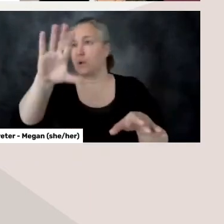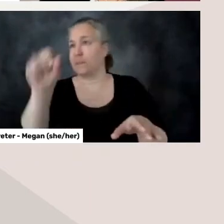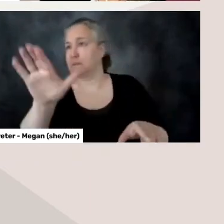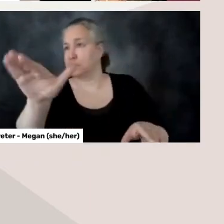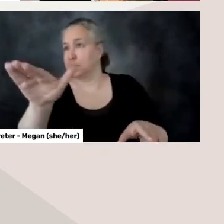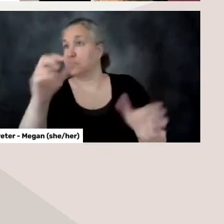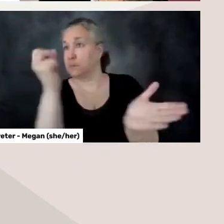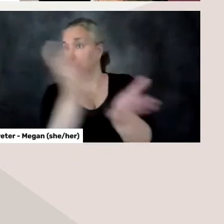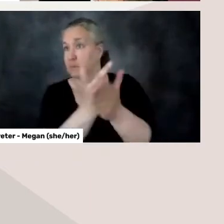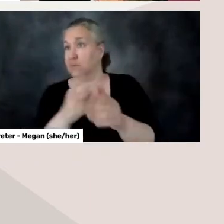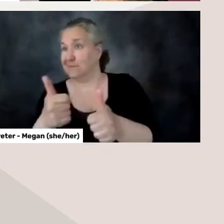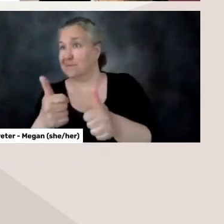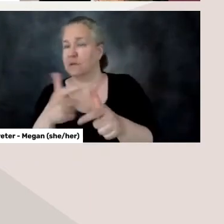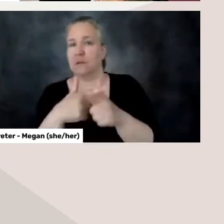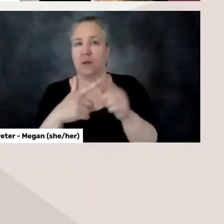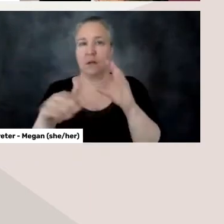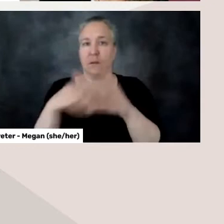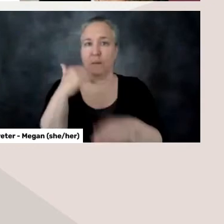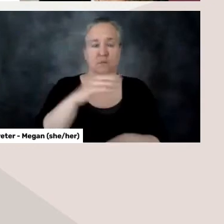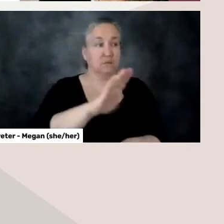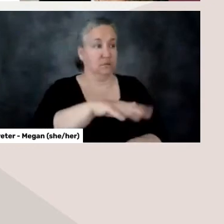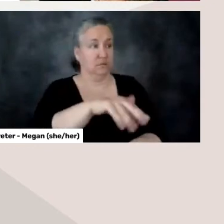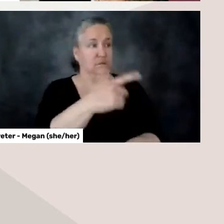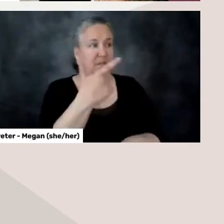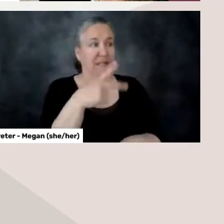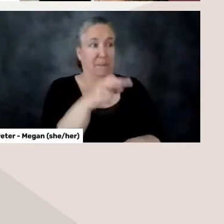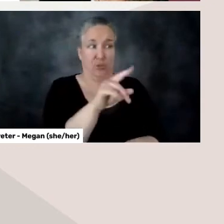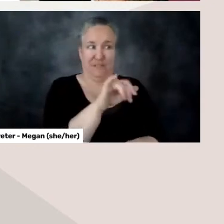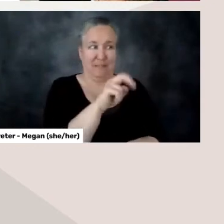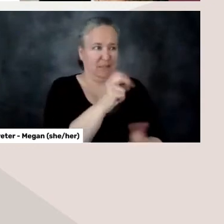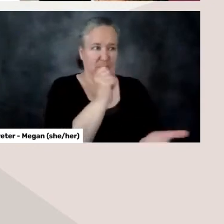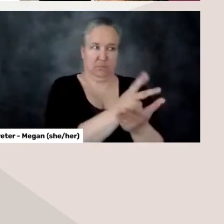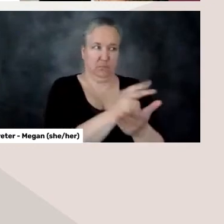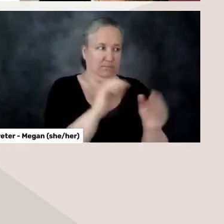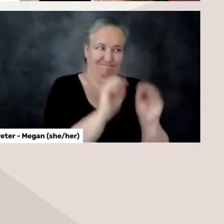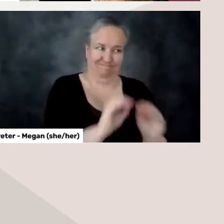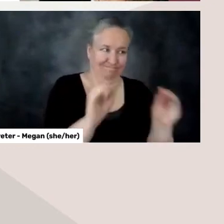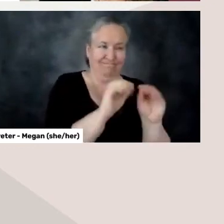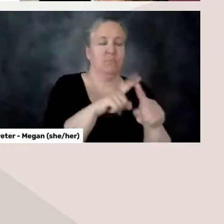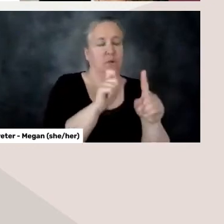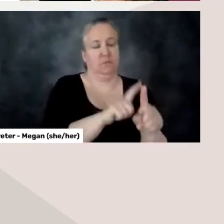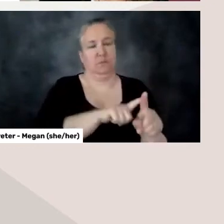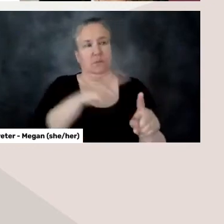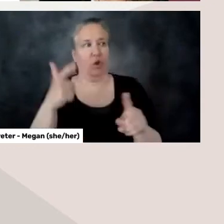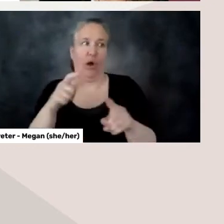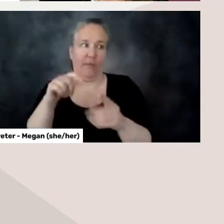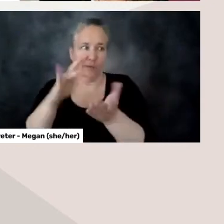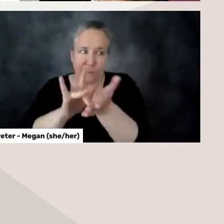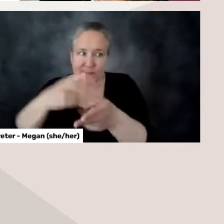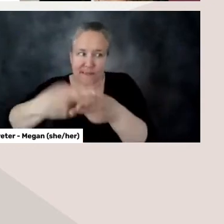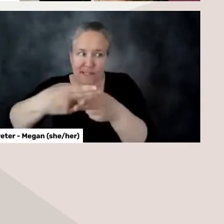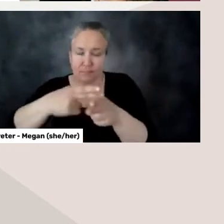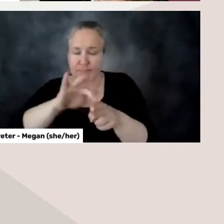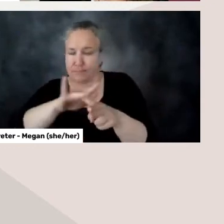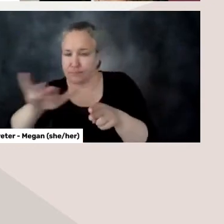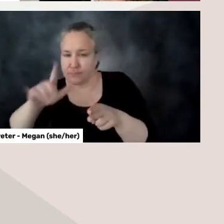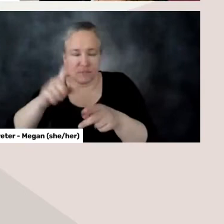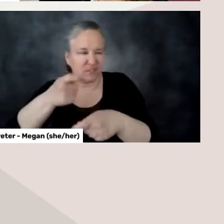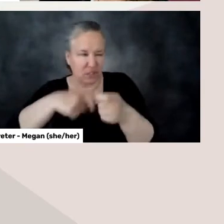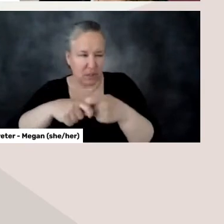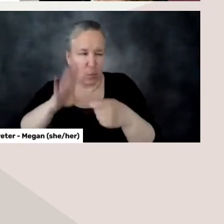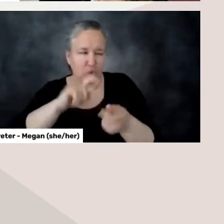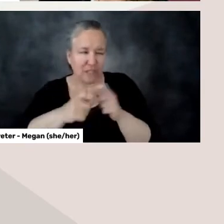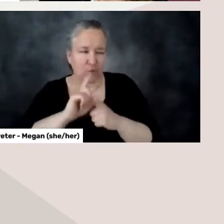get it approved. And then we get an email saying, hey, by the way, Herceptin was not approved, but such and such was approved. So we're going to change the order for